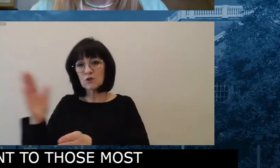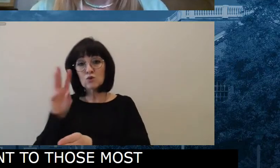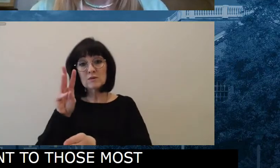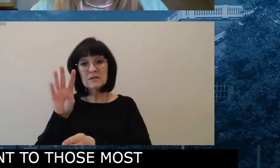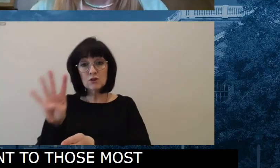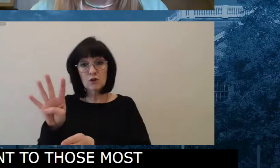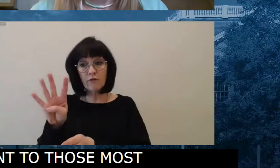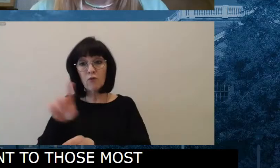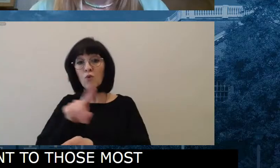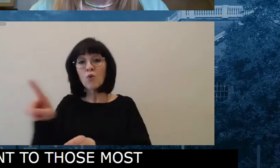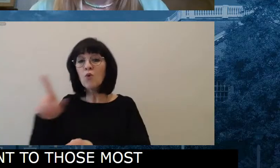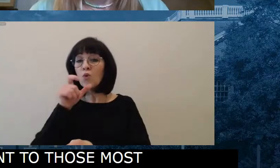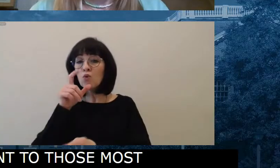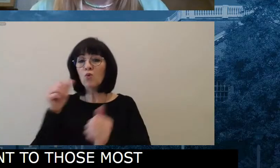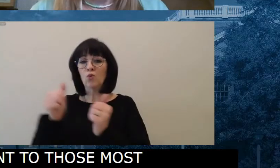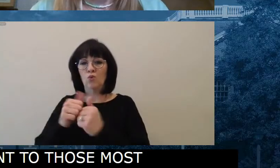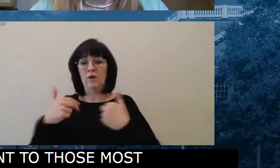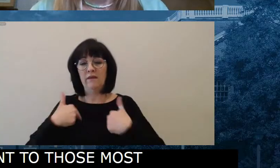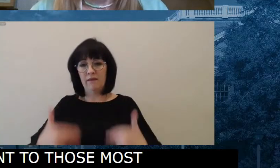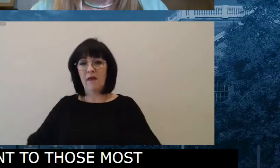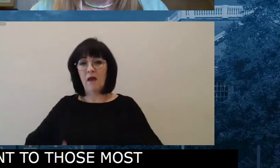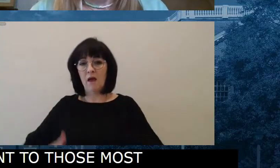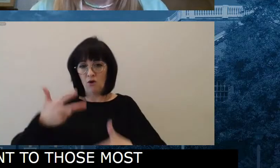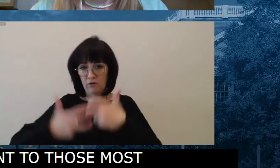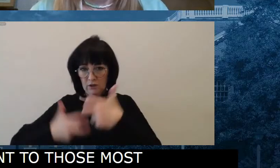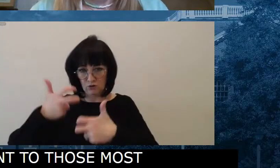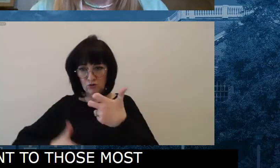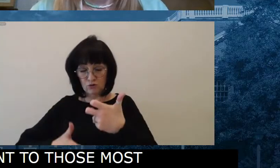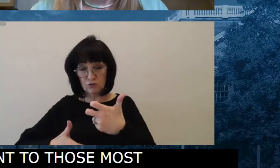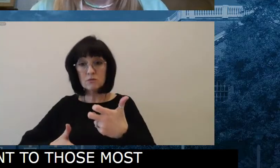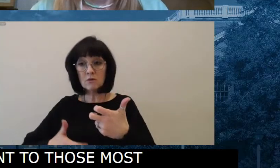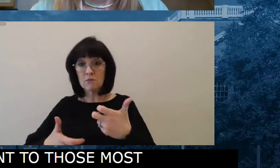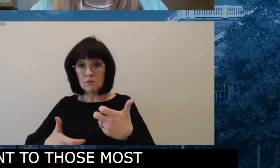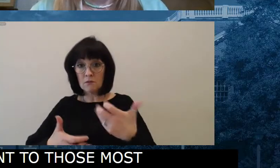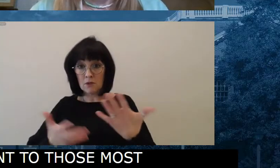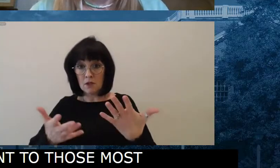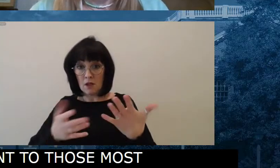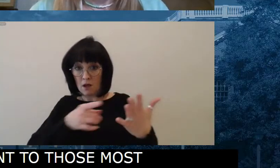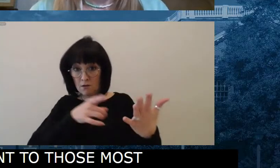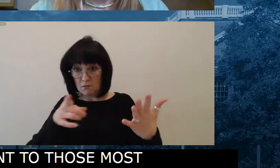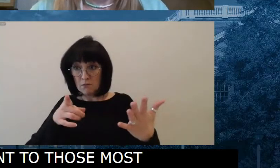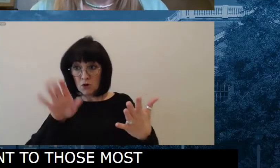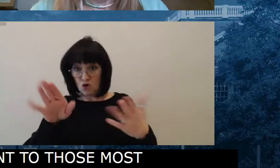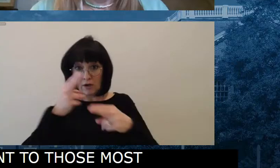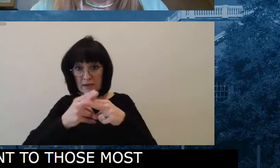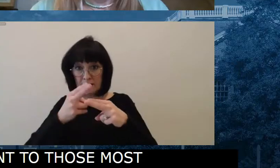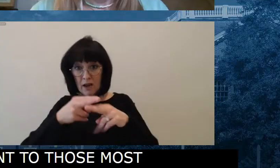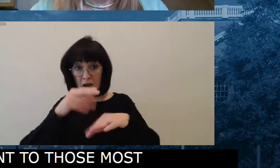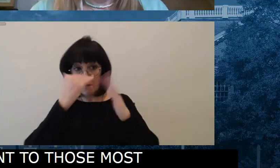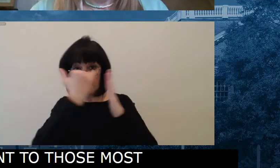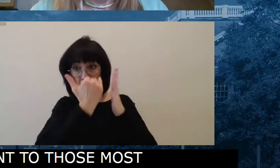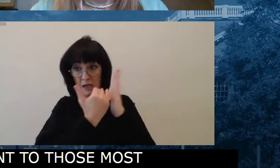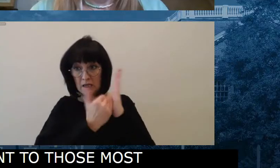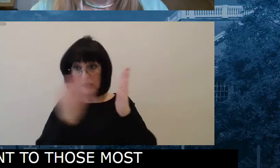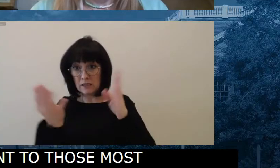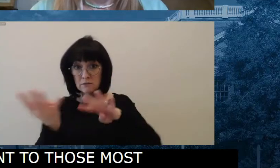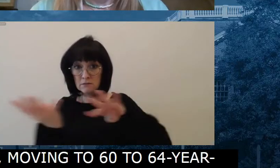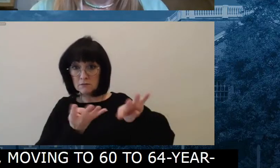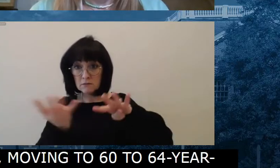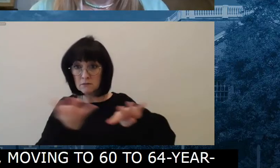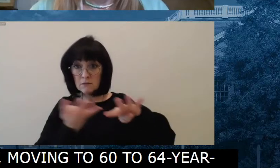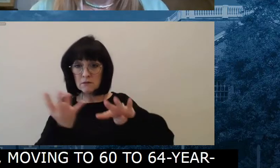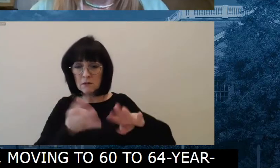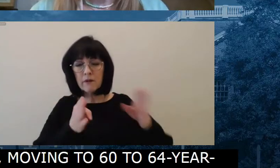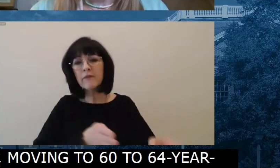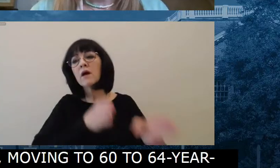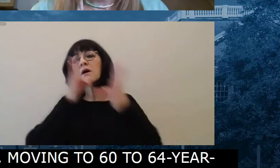it up so we can get the kind of demand to meet the supply of the vaccine that we're going to continue to receive at